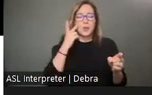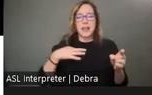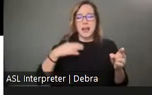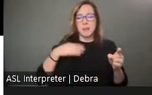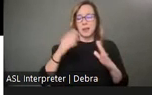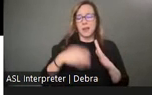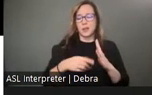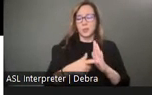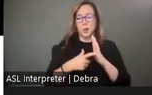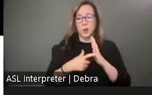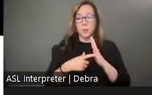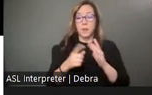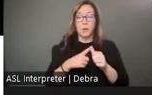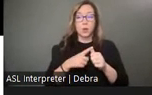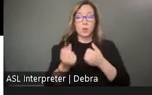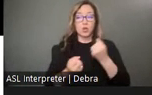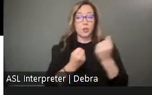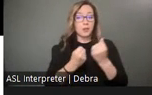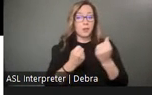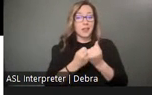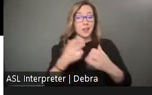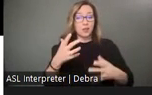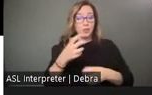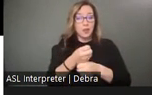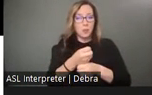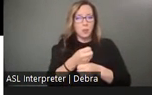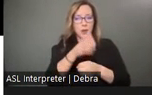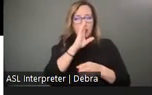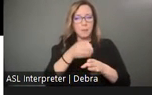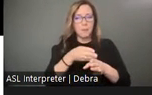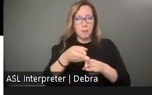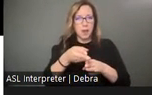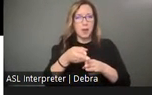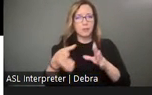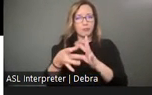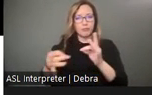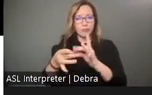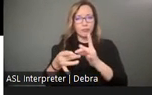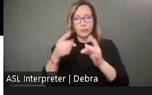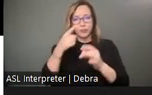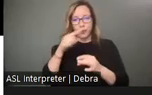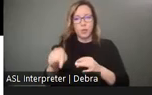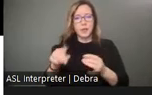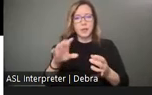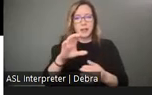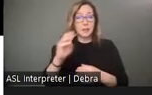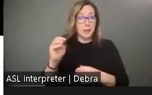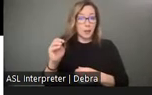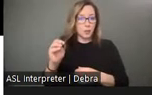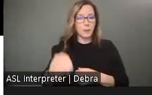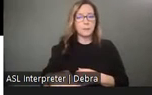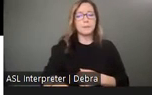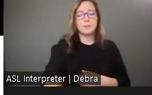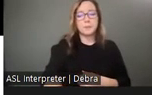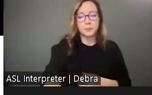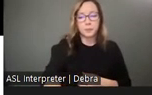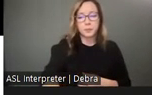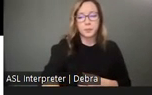is the justification summary. That's the big main narrative for disaster case management. We are currently in the process of building out a